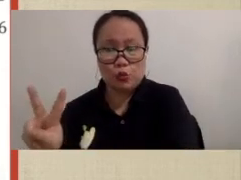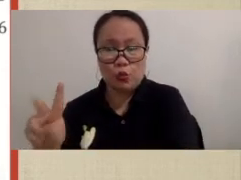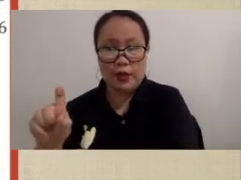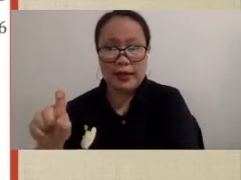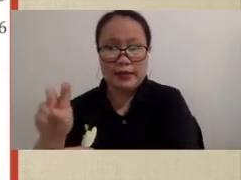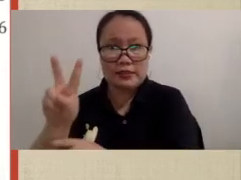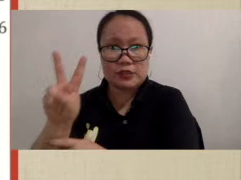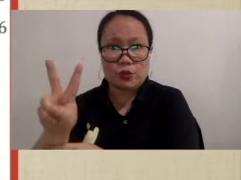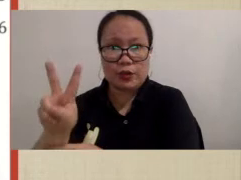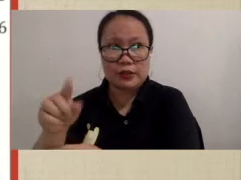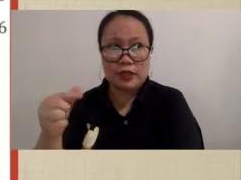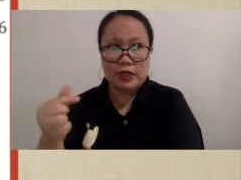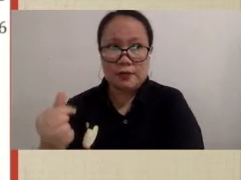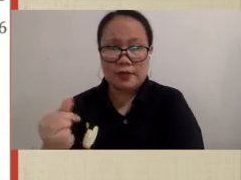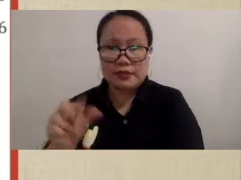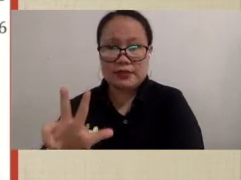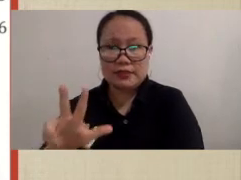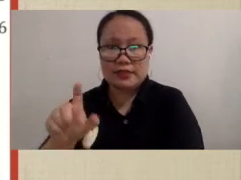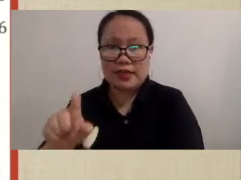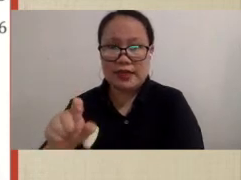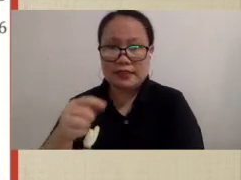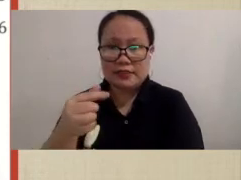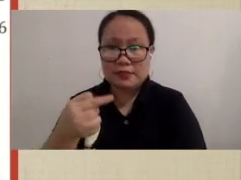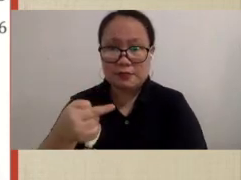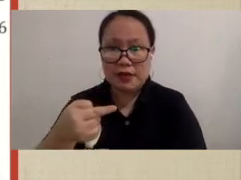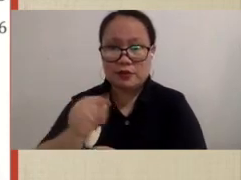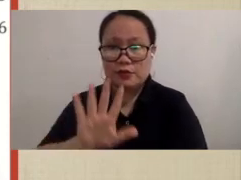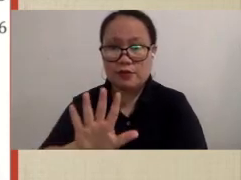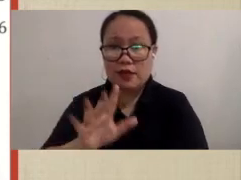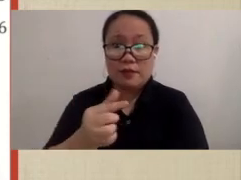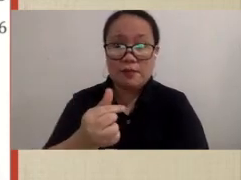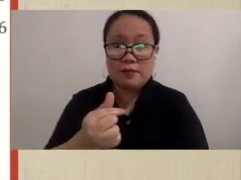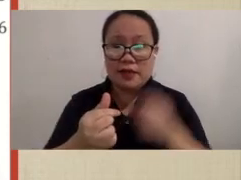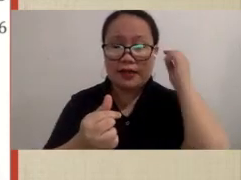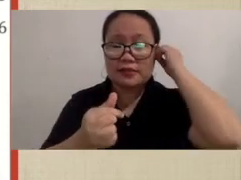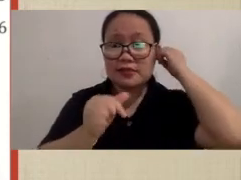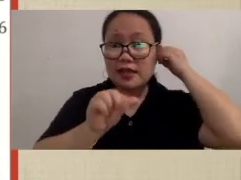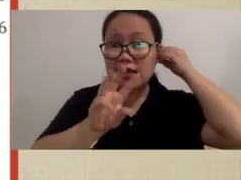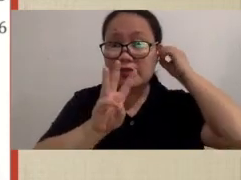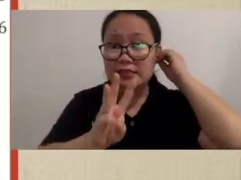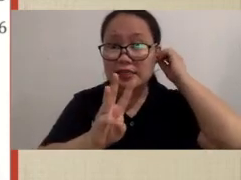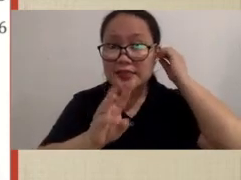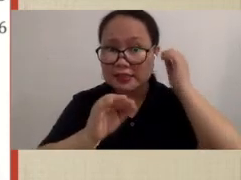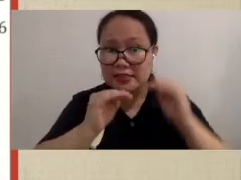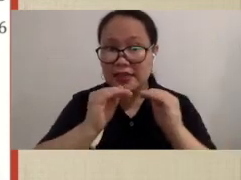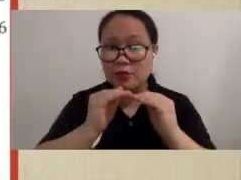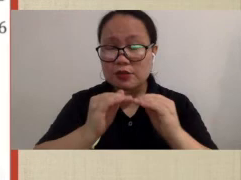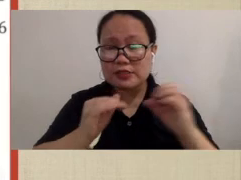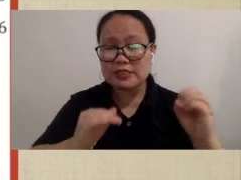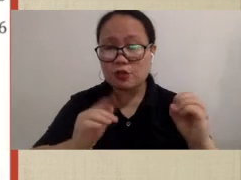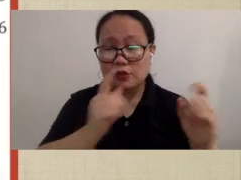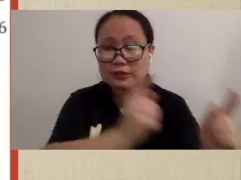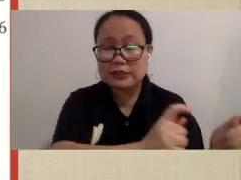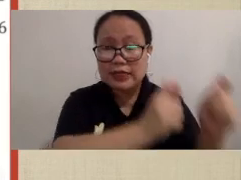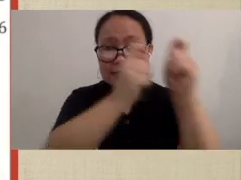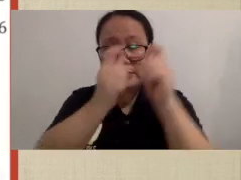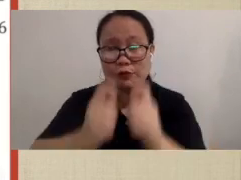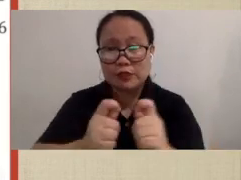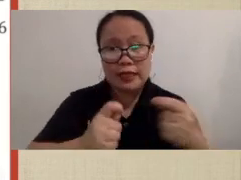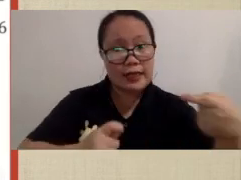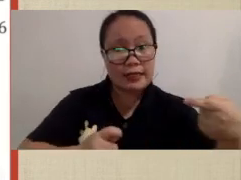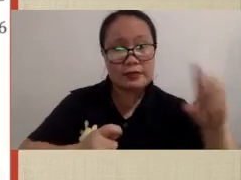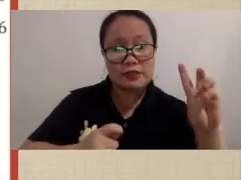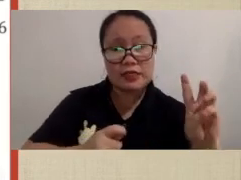3x minus 5 plus 6, remember, negative siya. So, pag nilipat natin, magiging